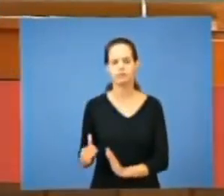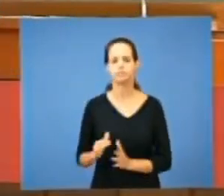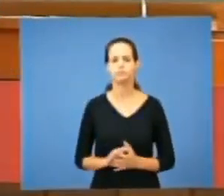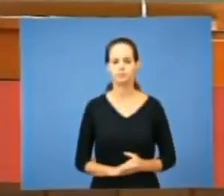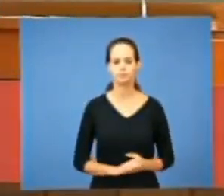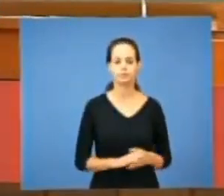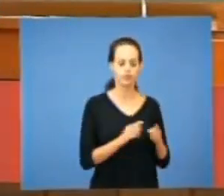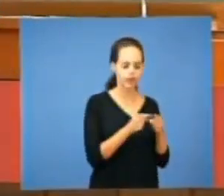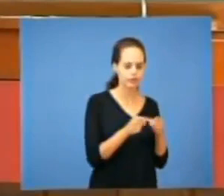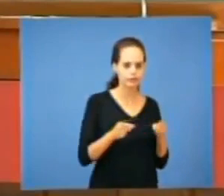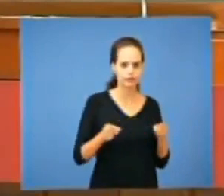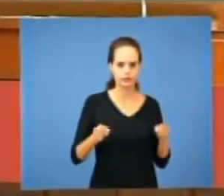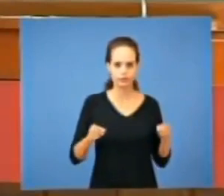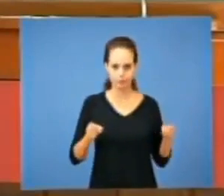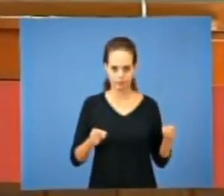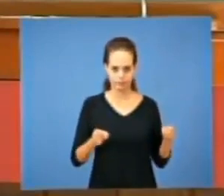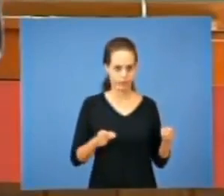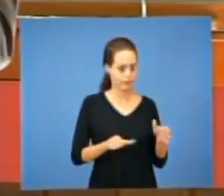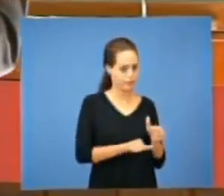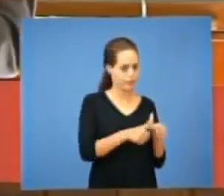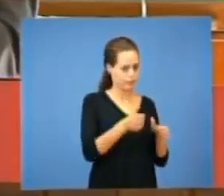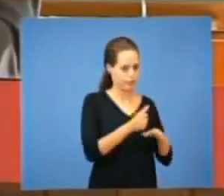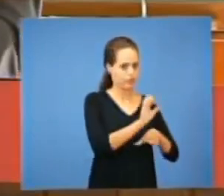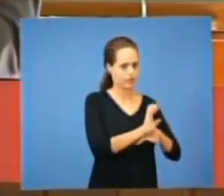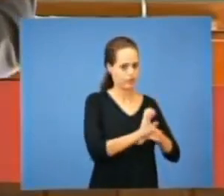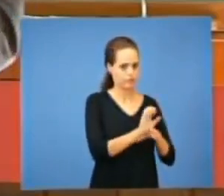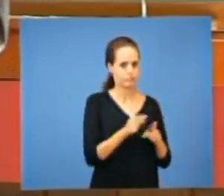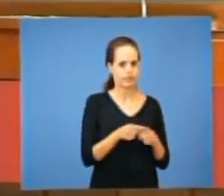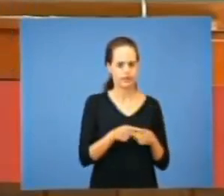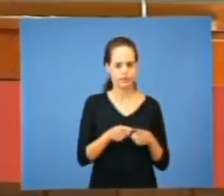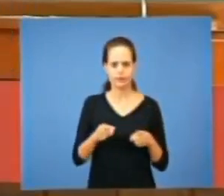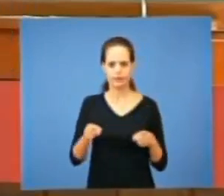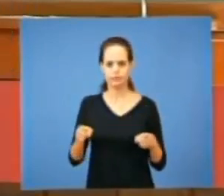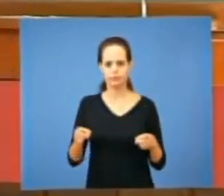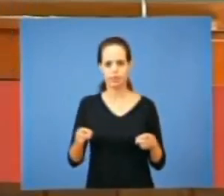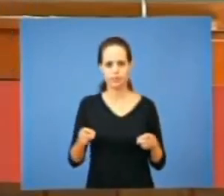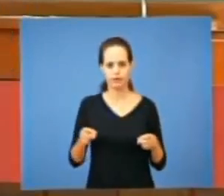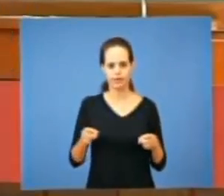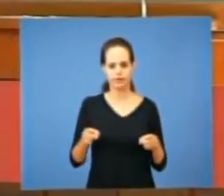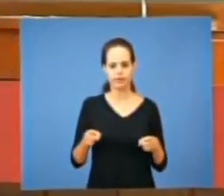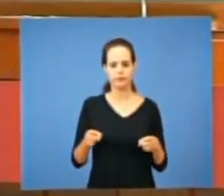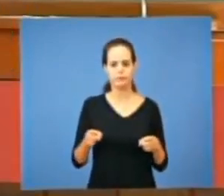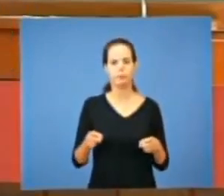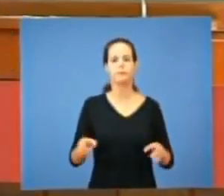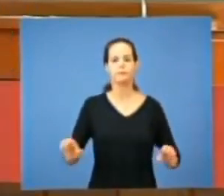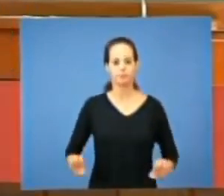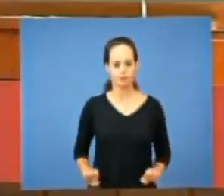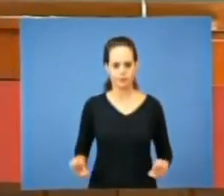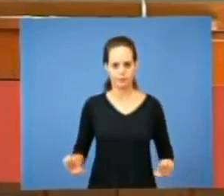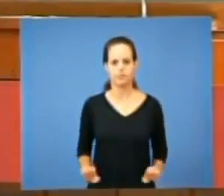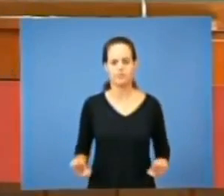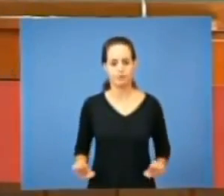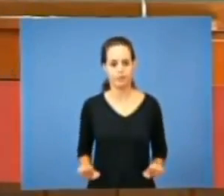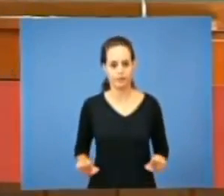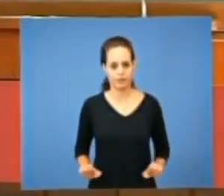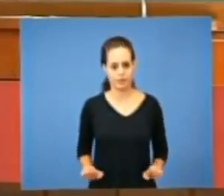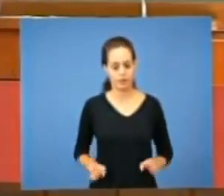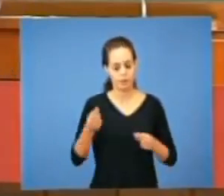Ephesus. And second period was the Church of Smyrna. The struggle, the opposition of the